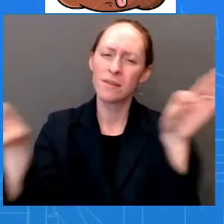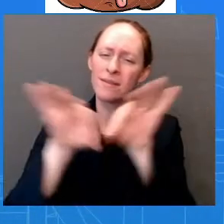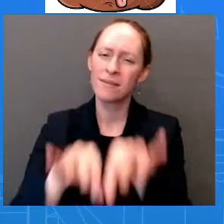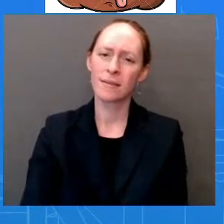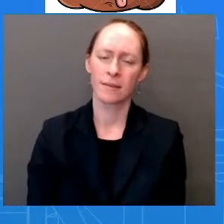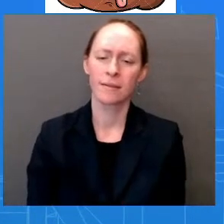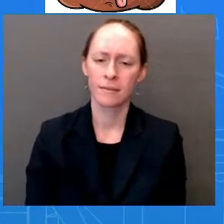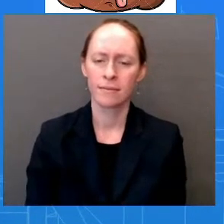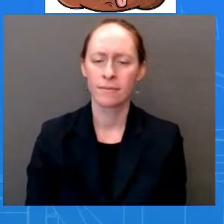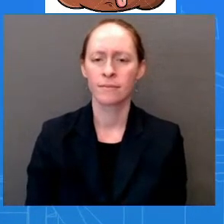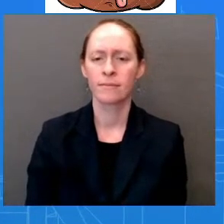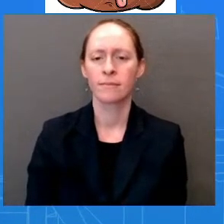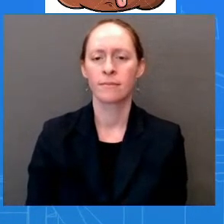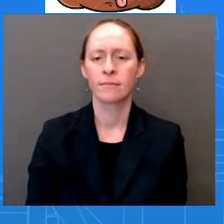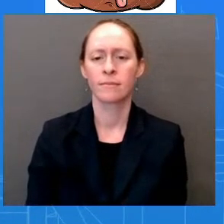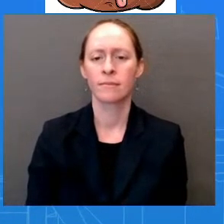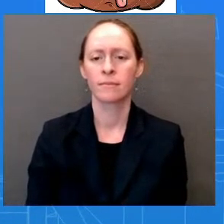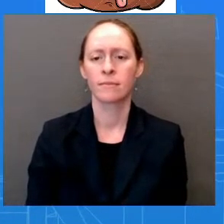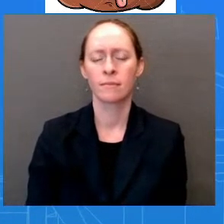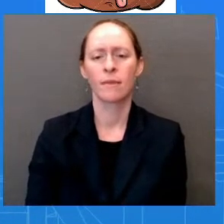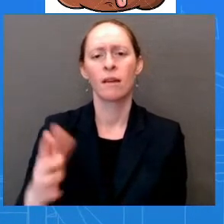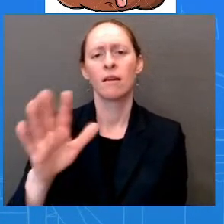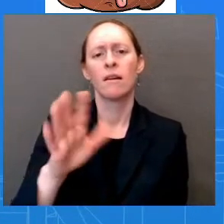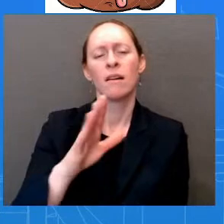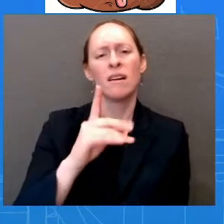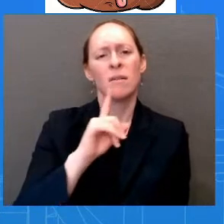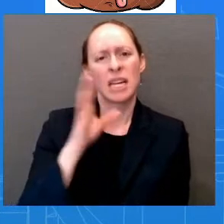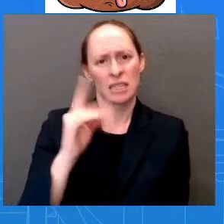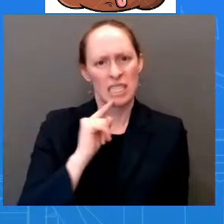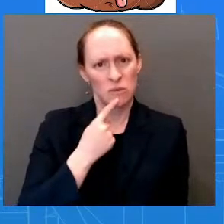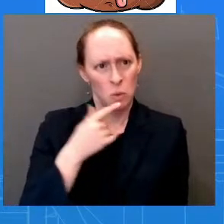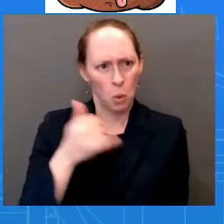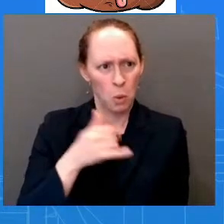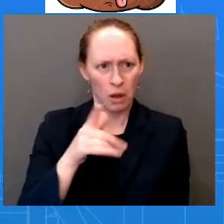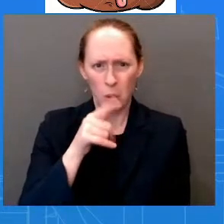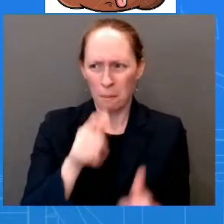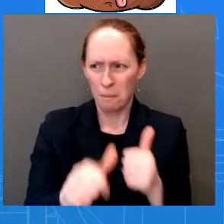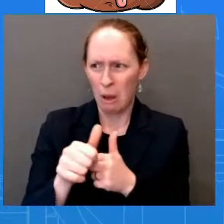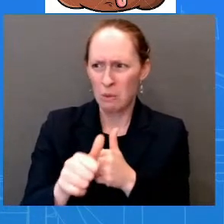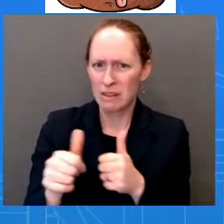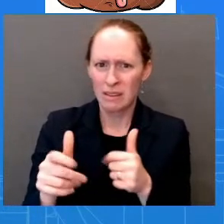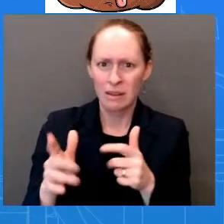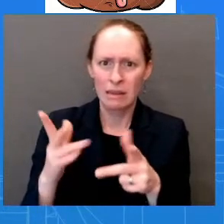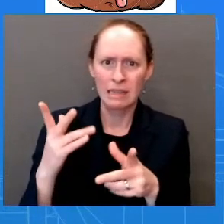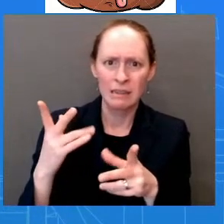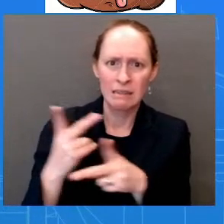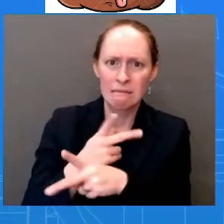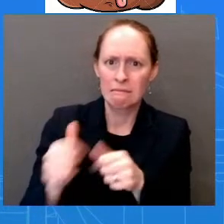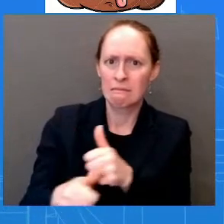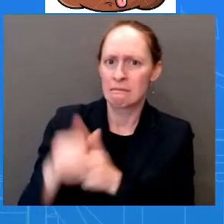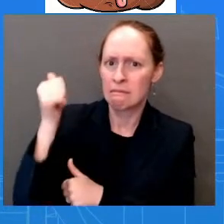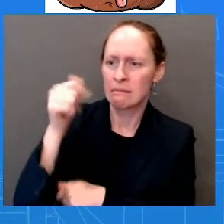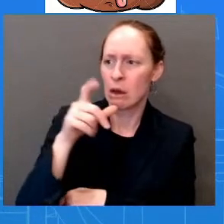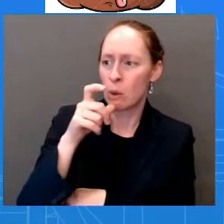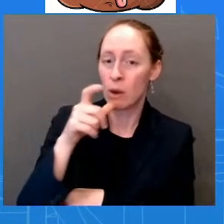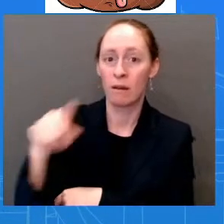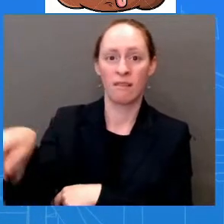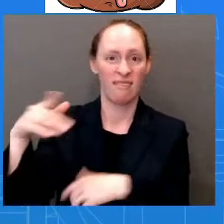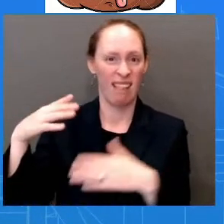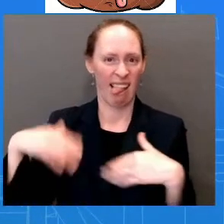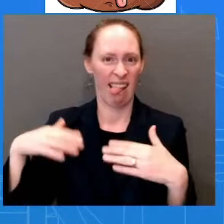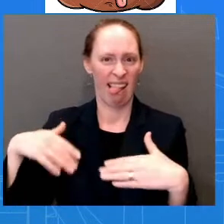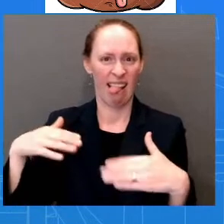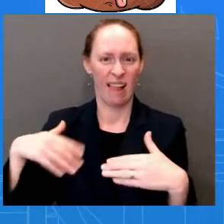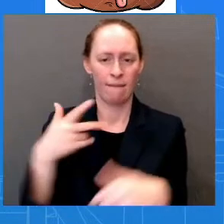I mean, we have 68% of our population is vaccinated. You know, that means that we have 32% of the population that's